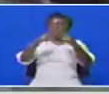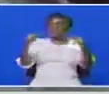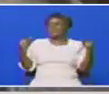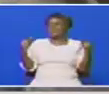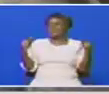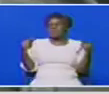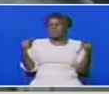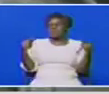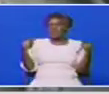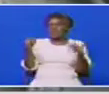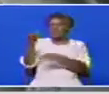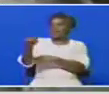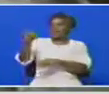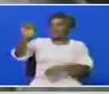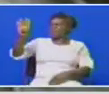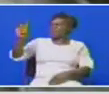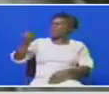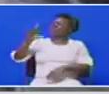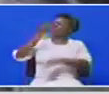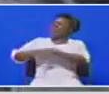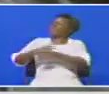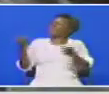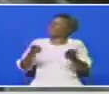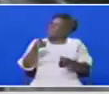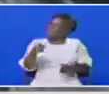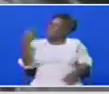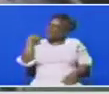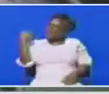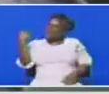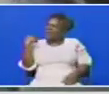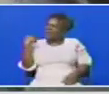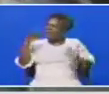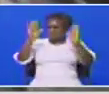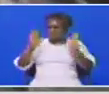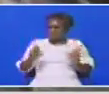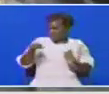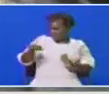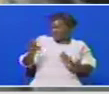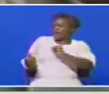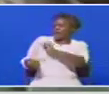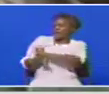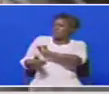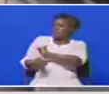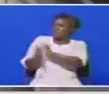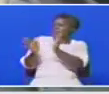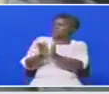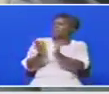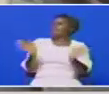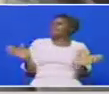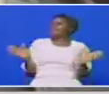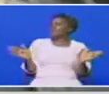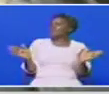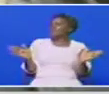even asking the ABC, where are you getting these numbers from? Because it's important that we explain to the public, to the residents of